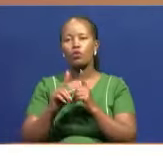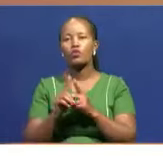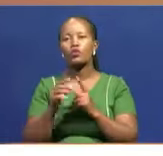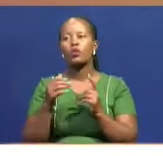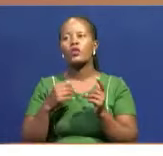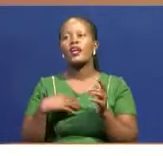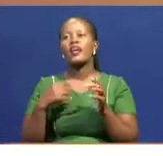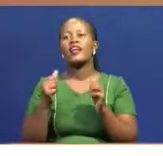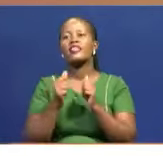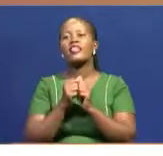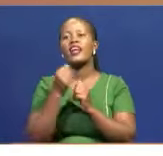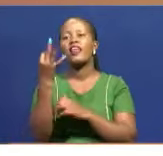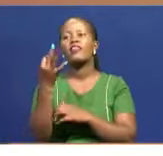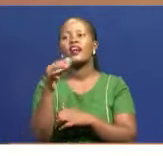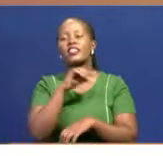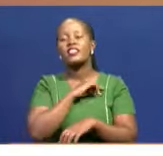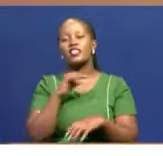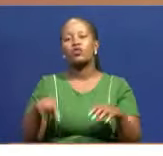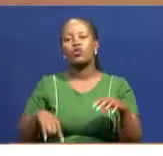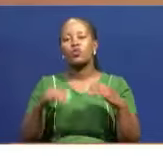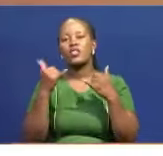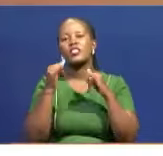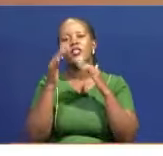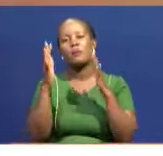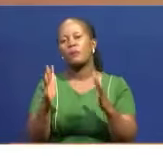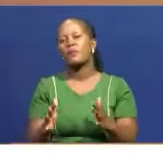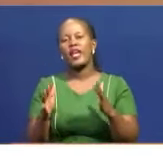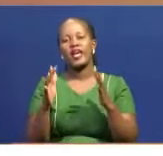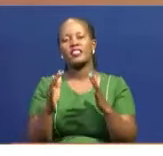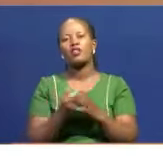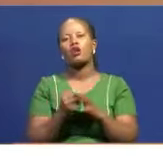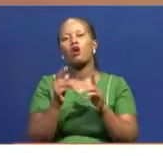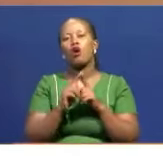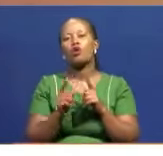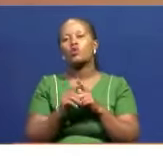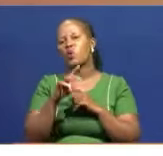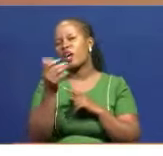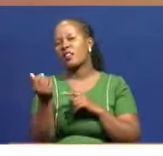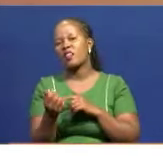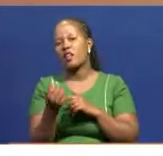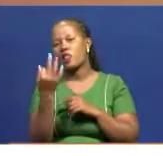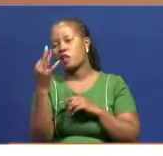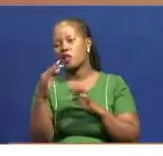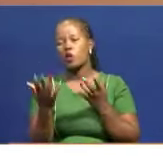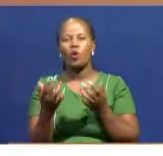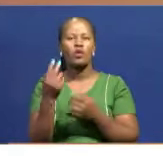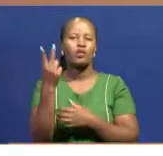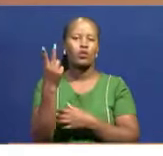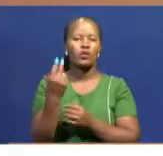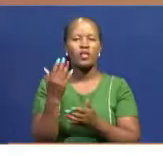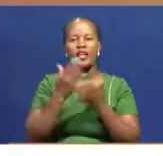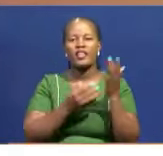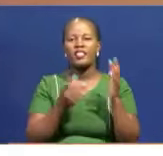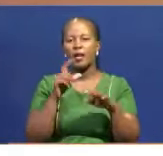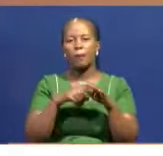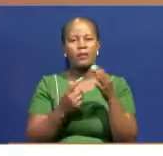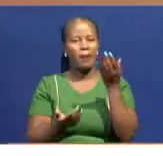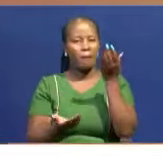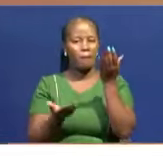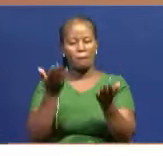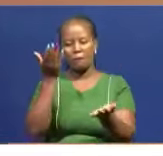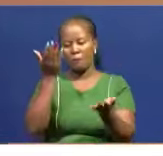13 Queens players starting and maybe two or three from other clubs. So sometimes it's not always balanced. But what you'll find